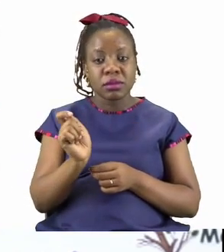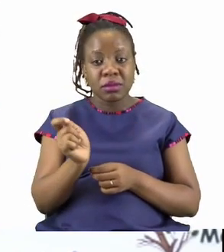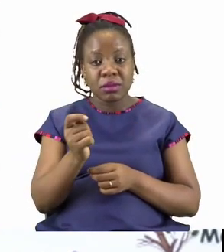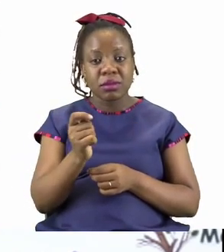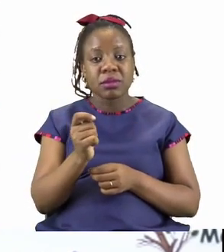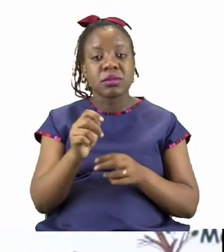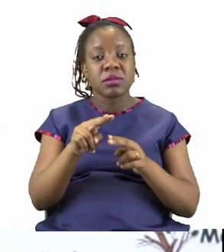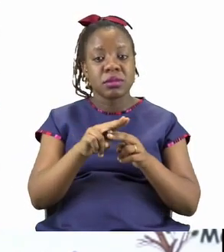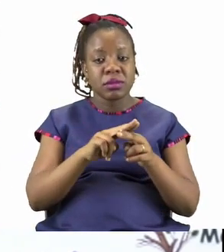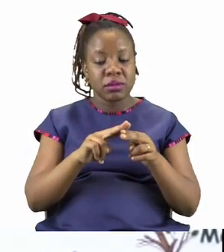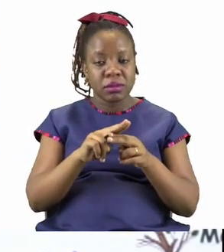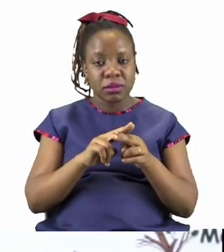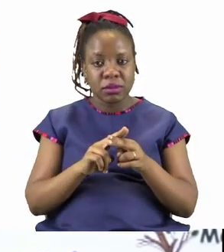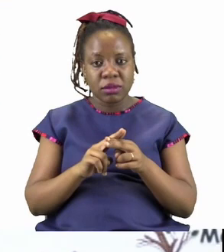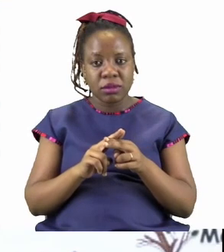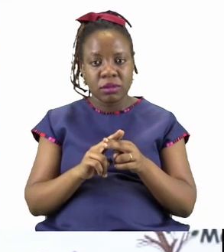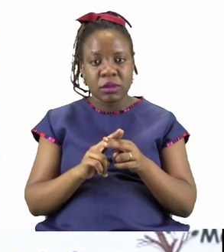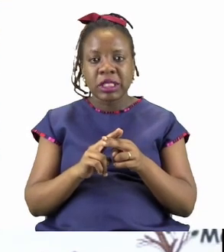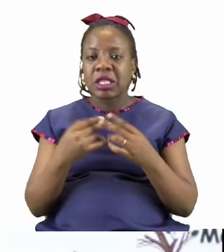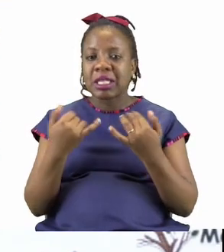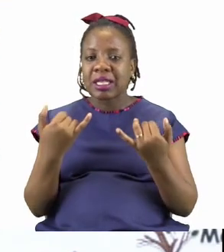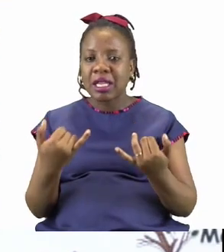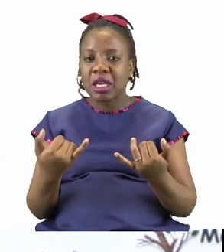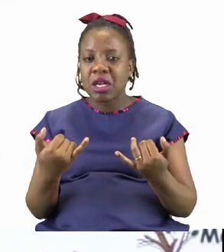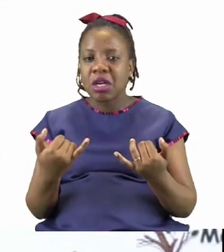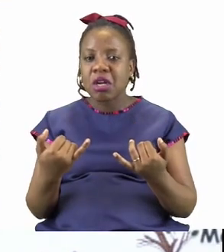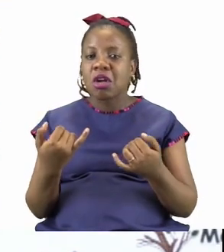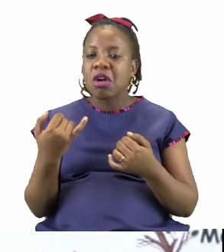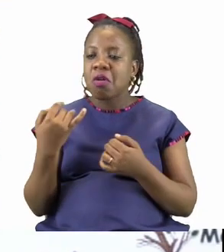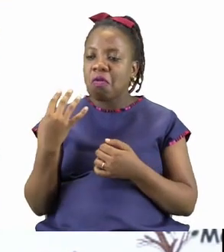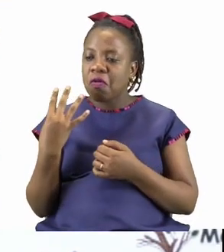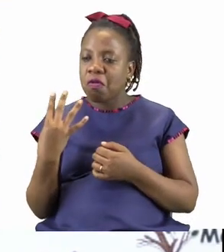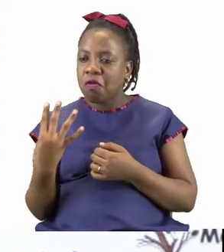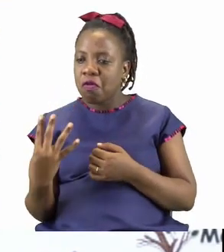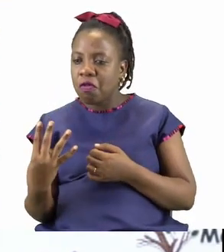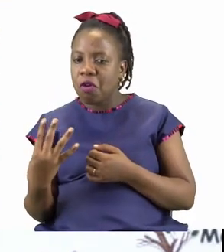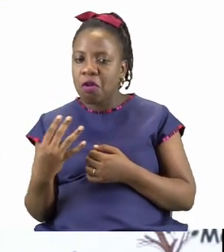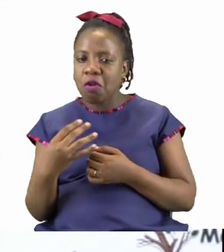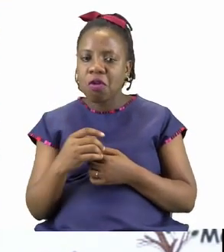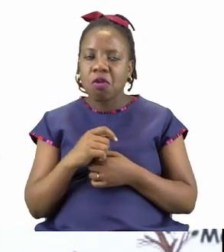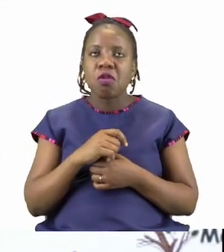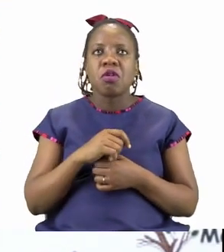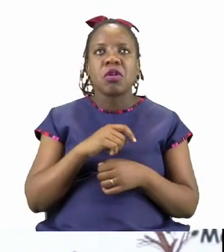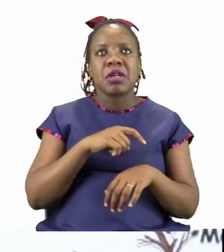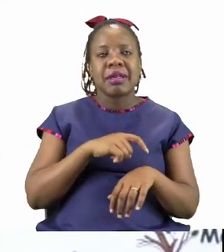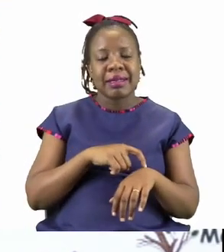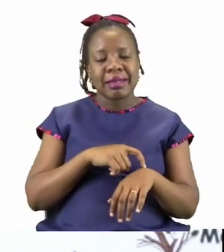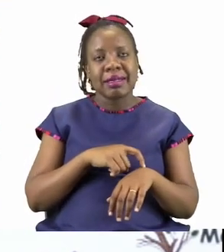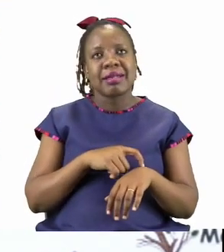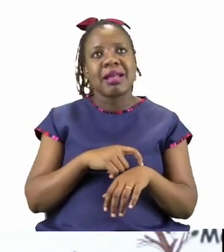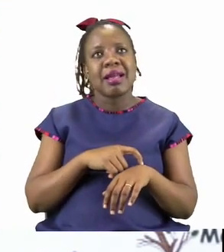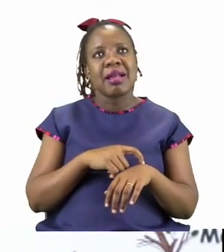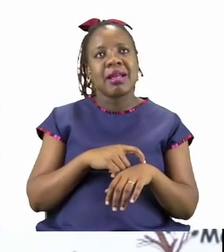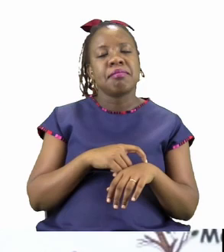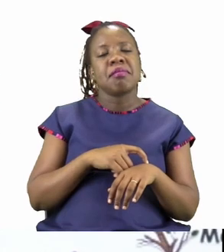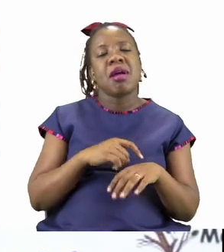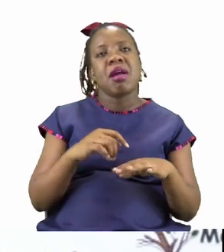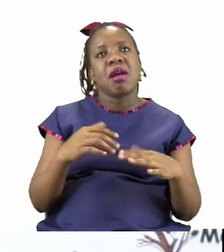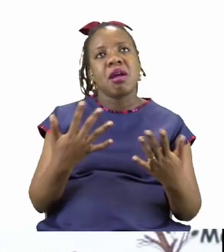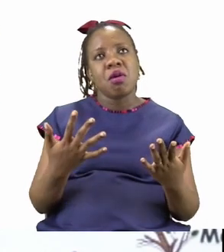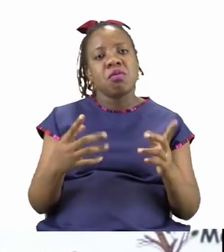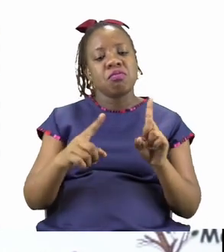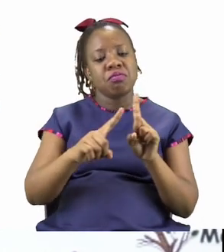so 28 must now be multiplied by 4. So we say